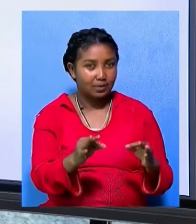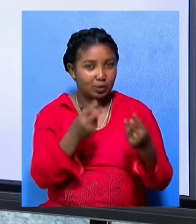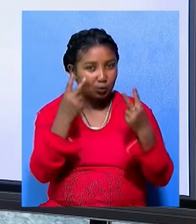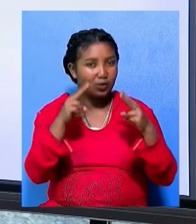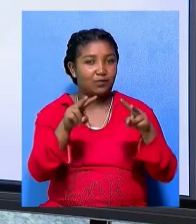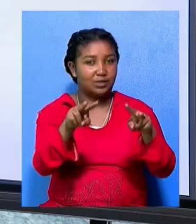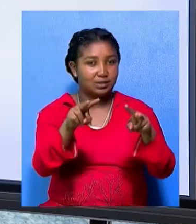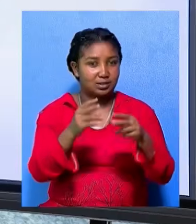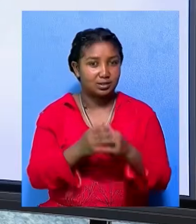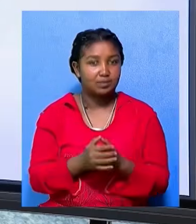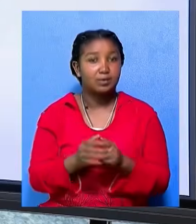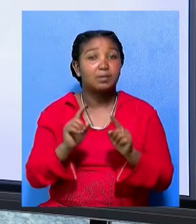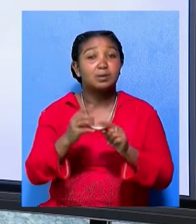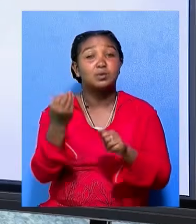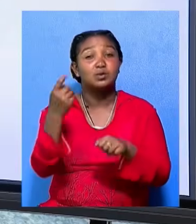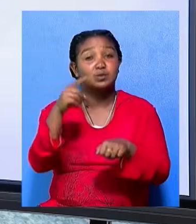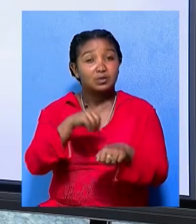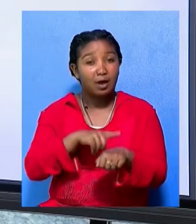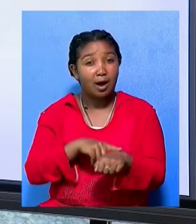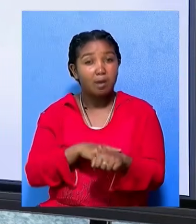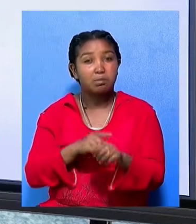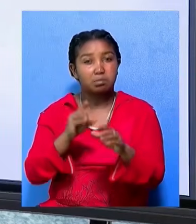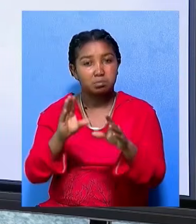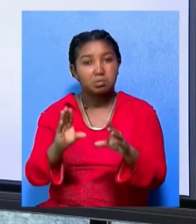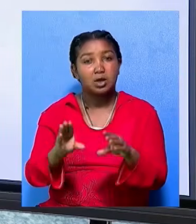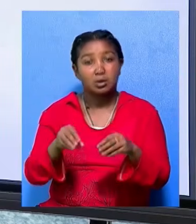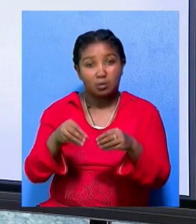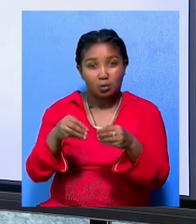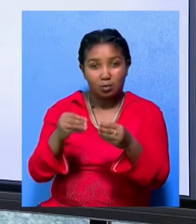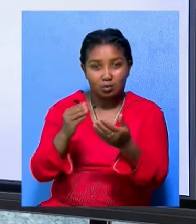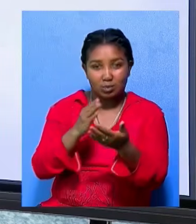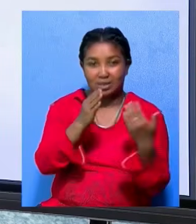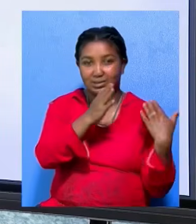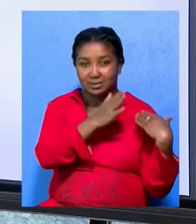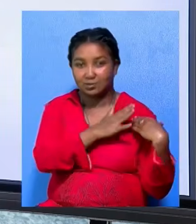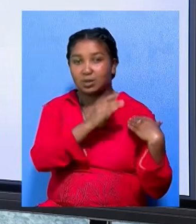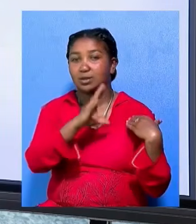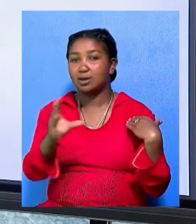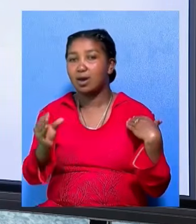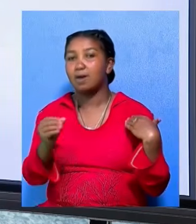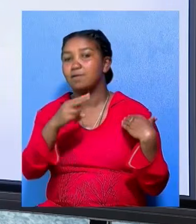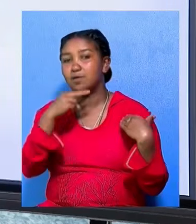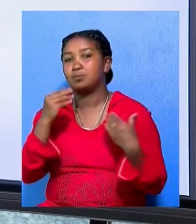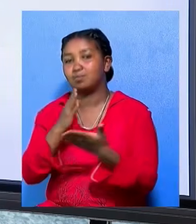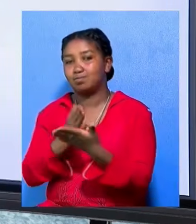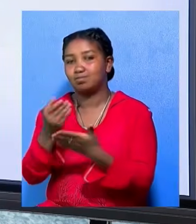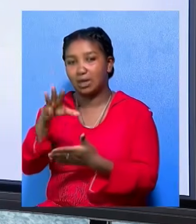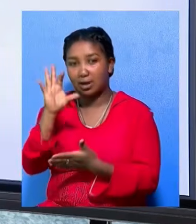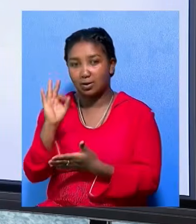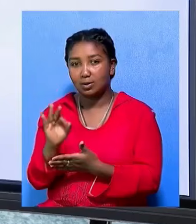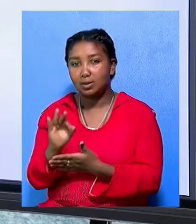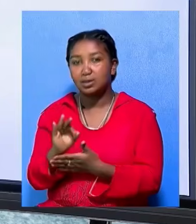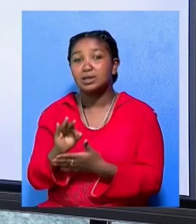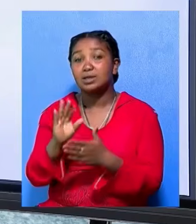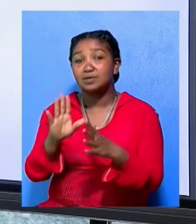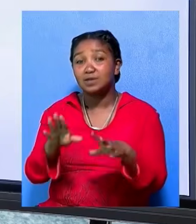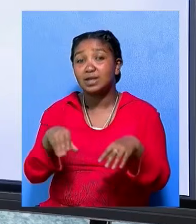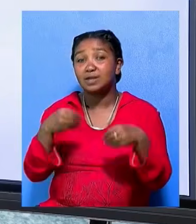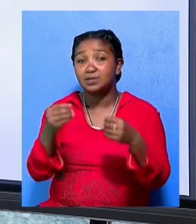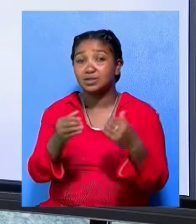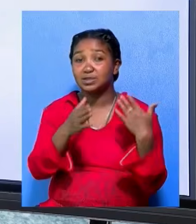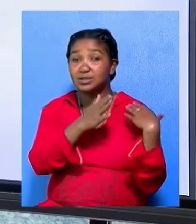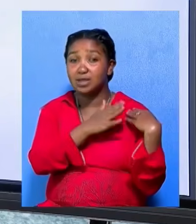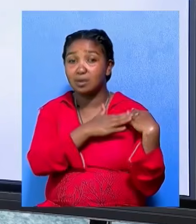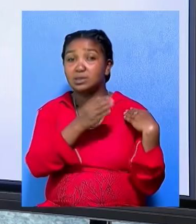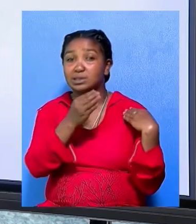okay? For emphasis. But most of the time, they go to between the subject and the verb. What if the given